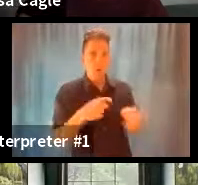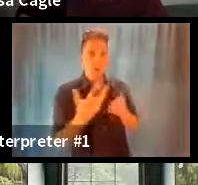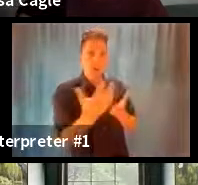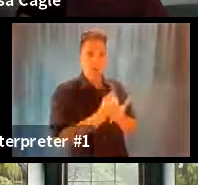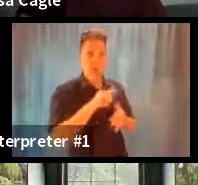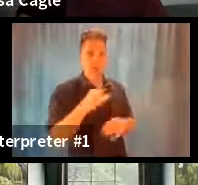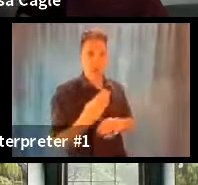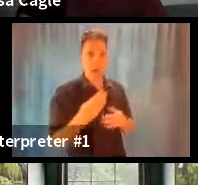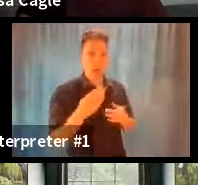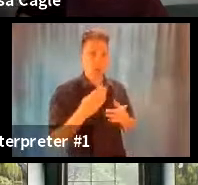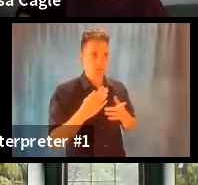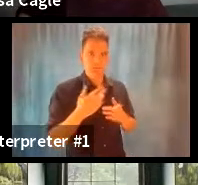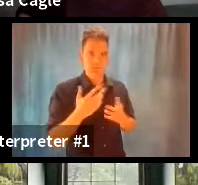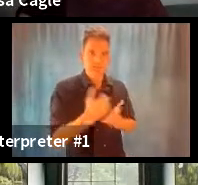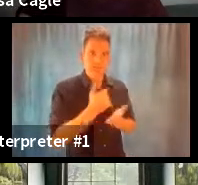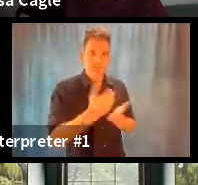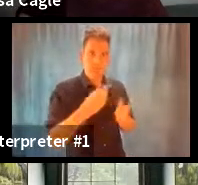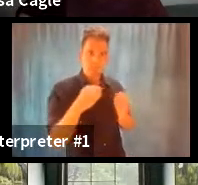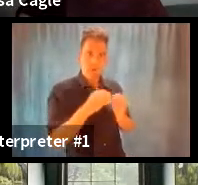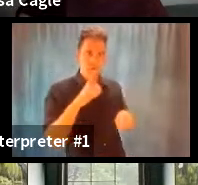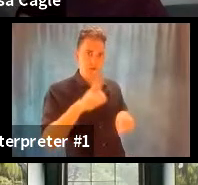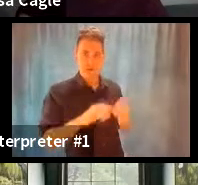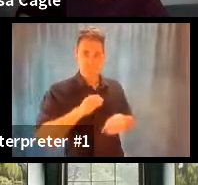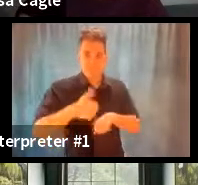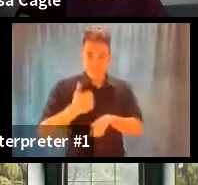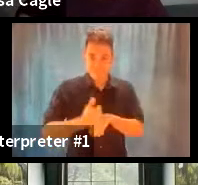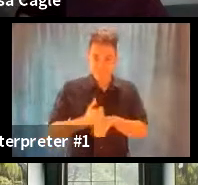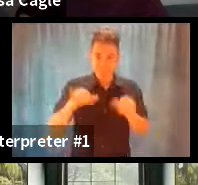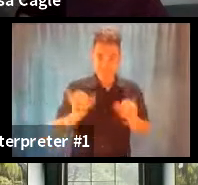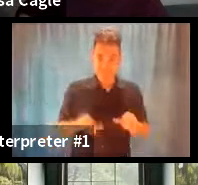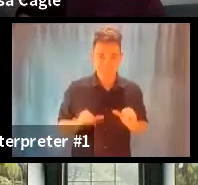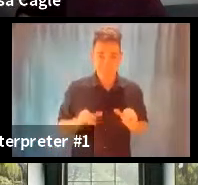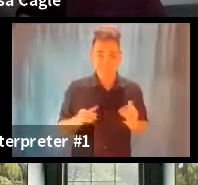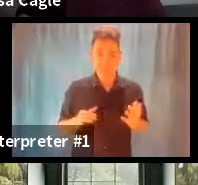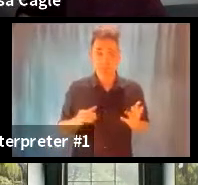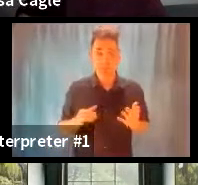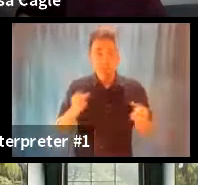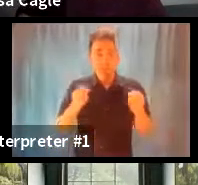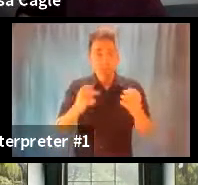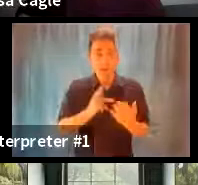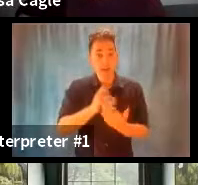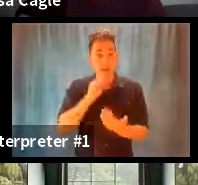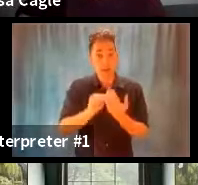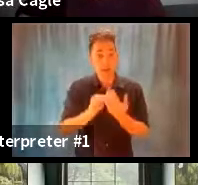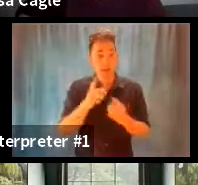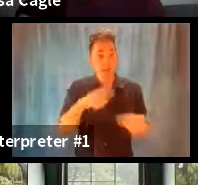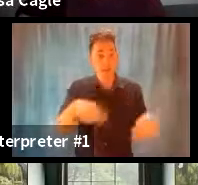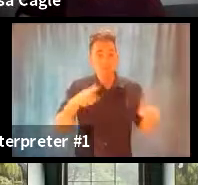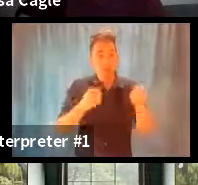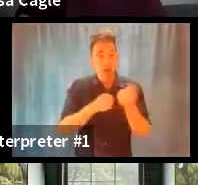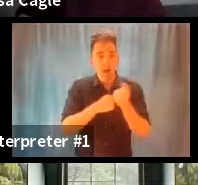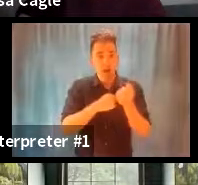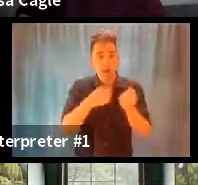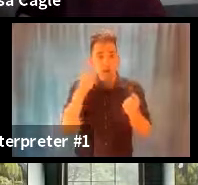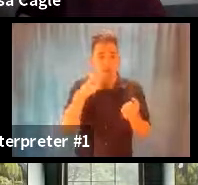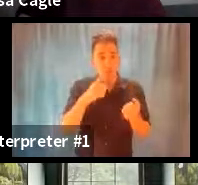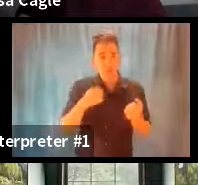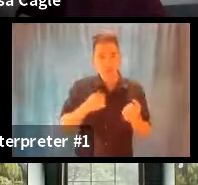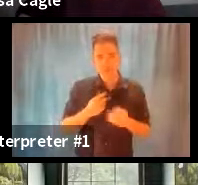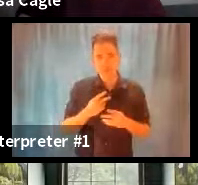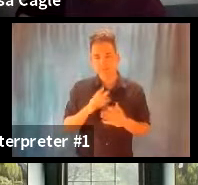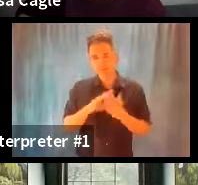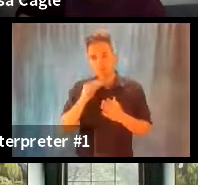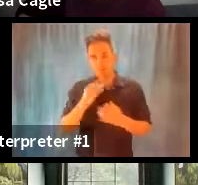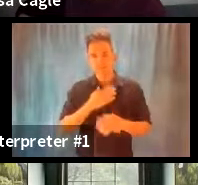over income for a lot of these programs that a lot of people are advocating for. And I found in my work of